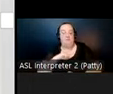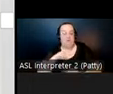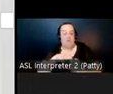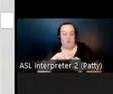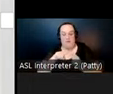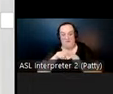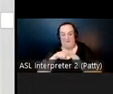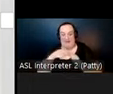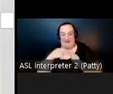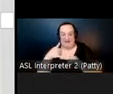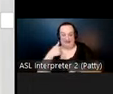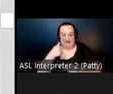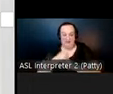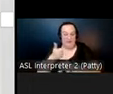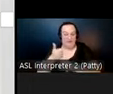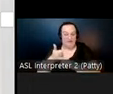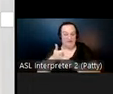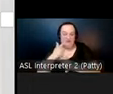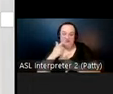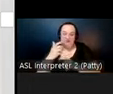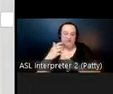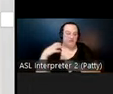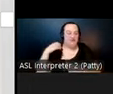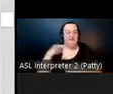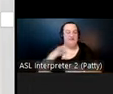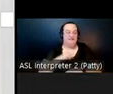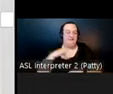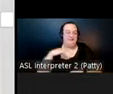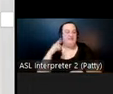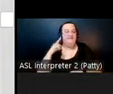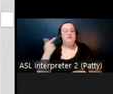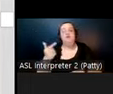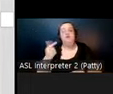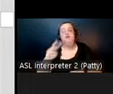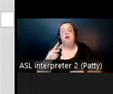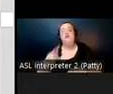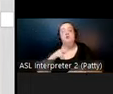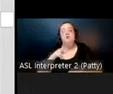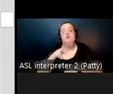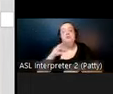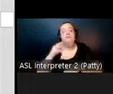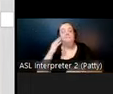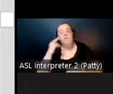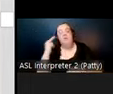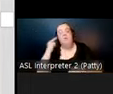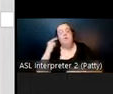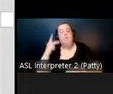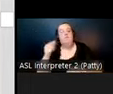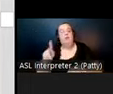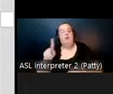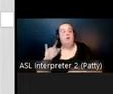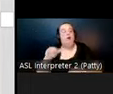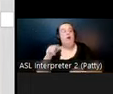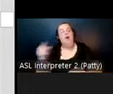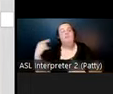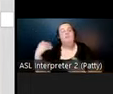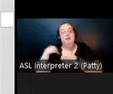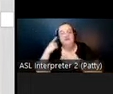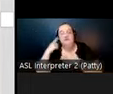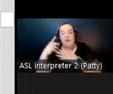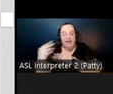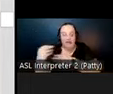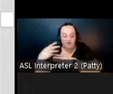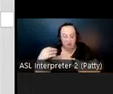earlier this year, he was the chief of staff of George Washington Memorial Parkway, where he was responsible for external